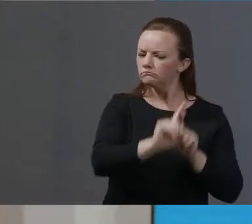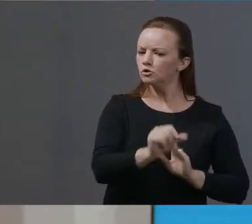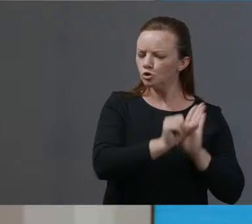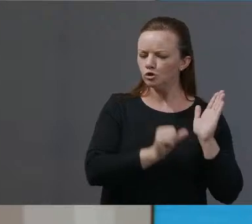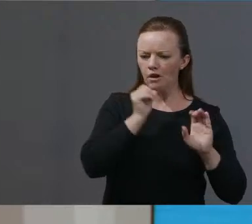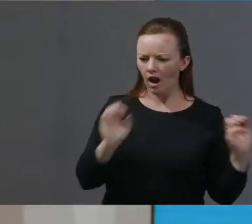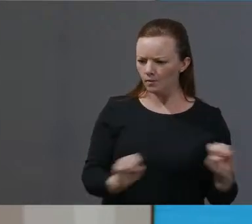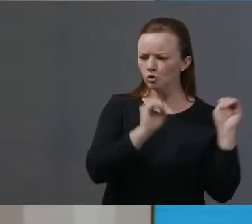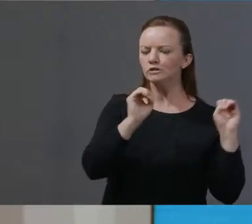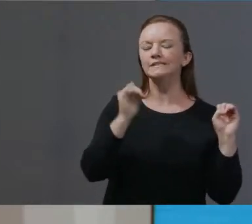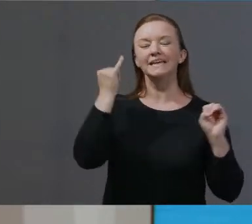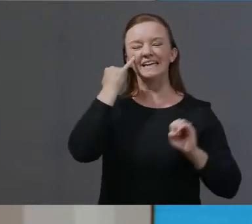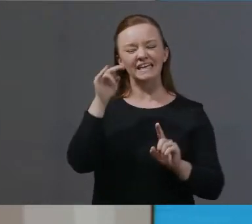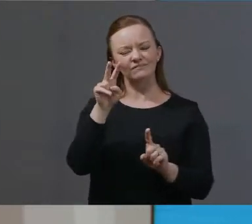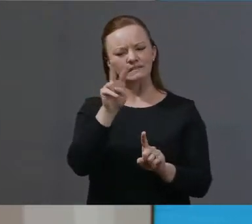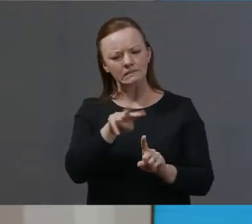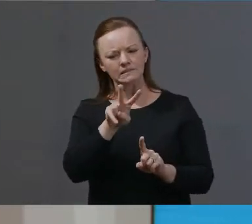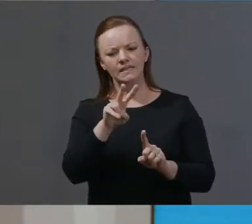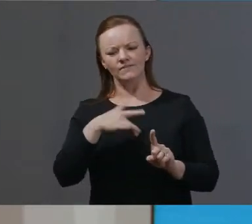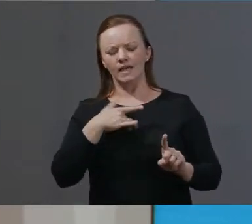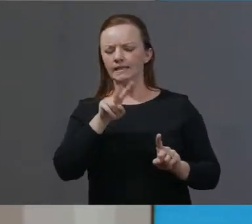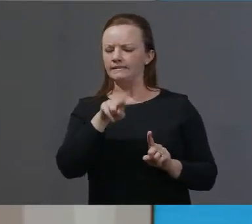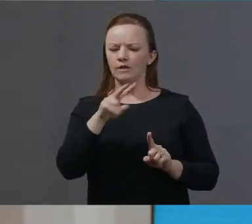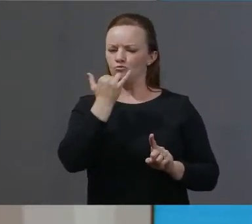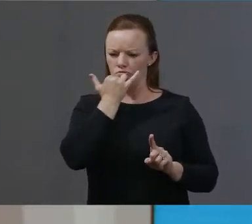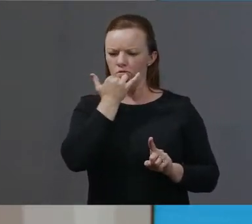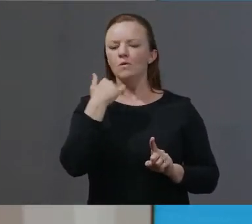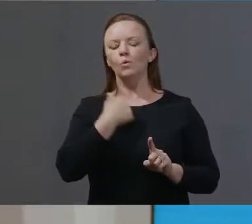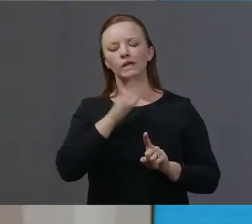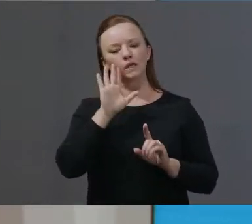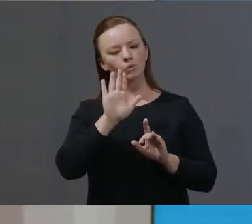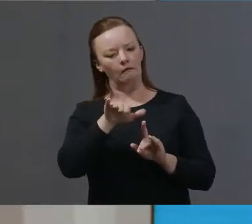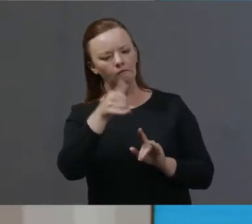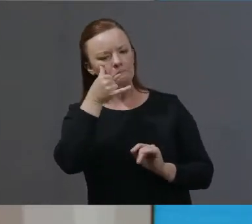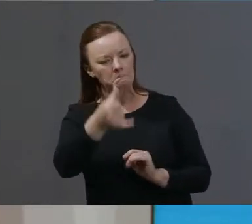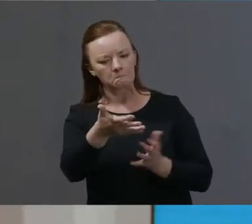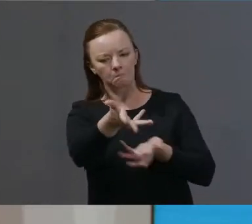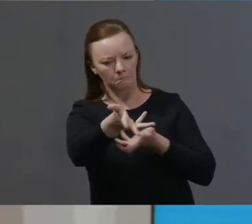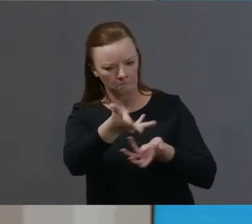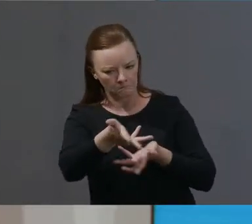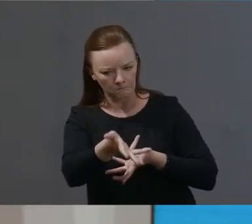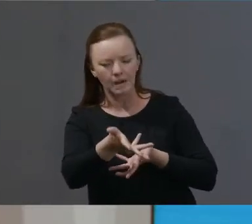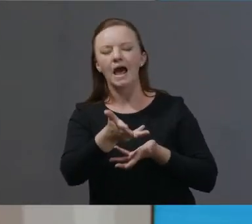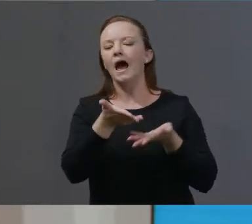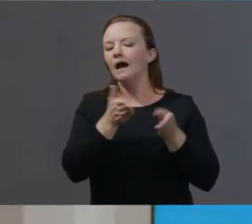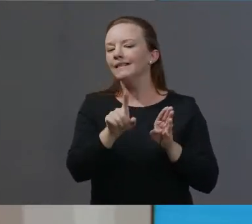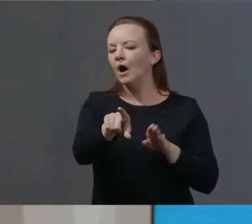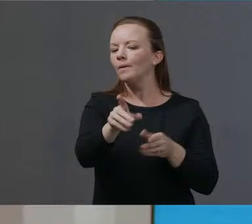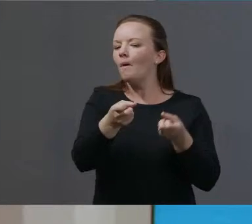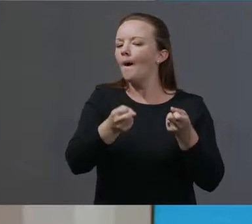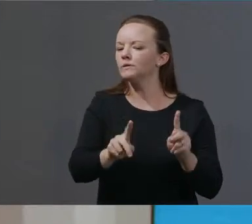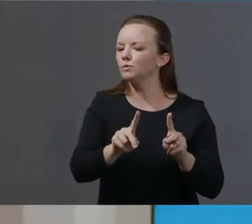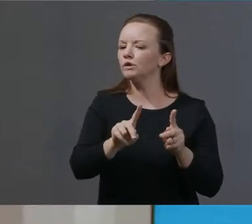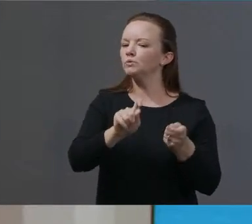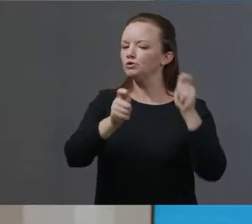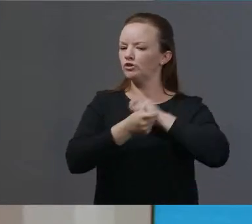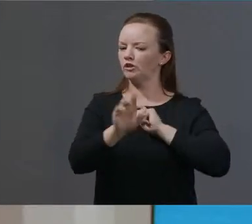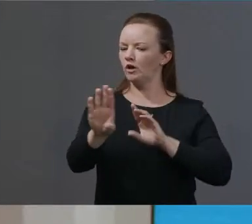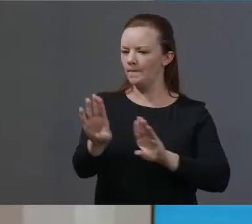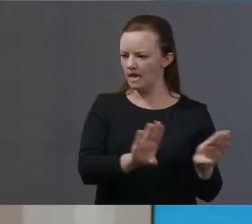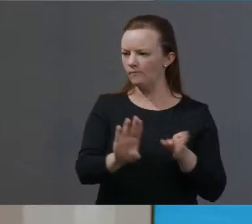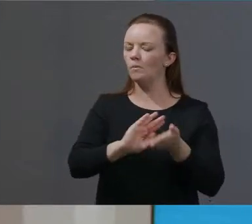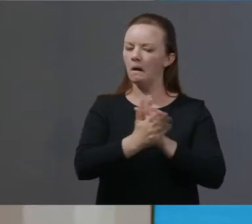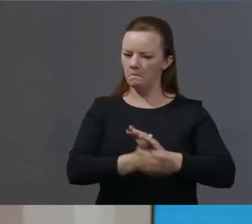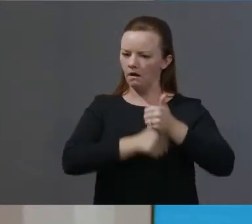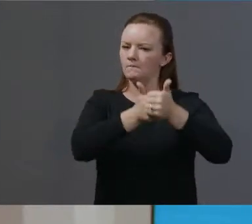us where we might have incorrect data. So we will be working with them as we move forward, but we will be working on, some have applied